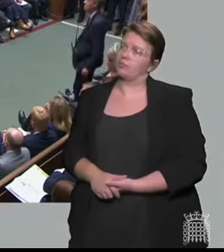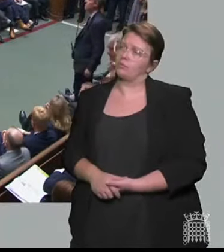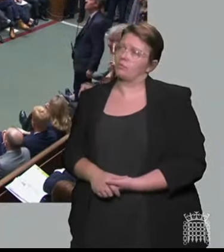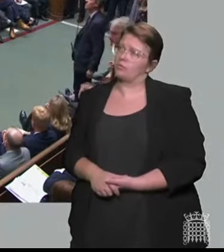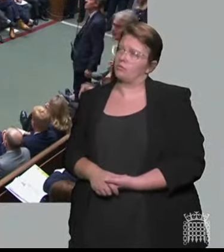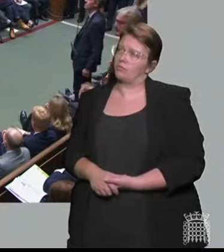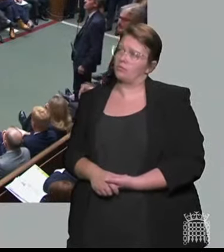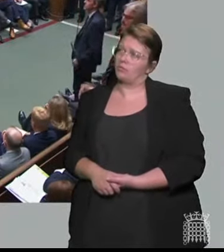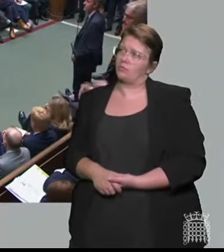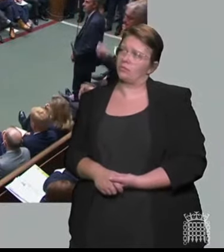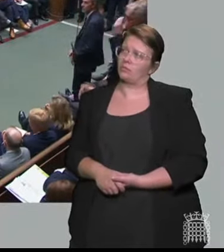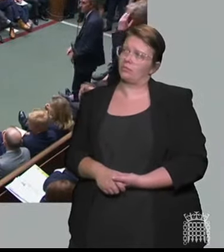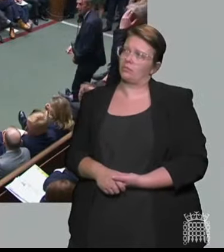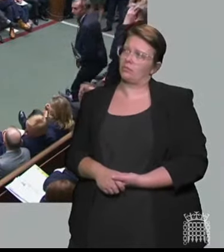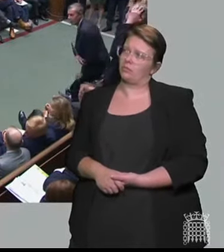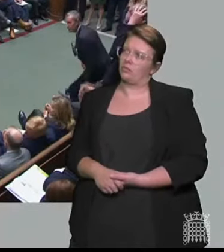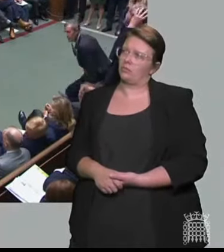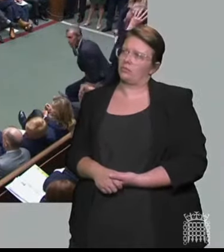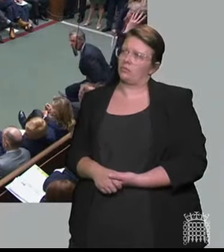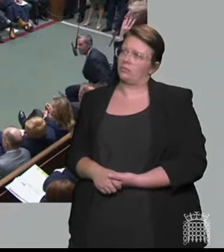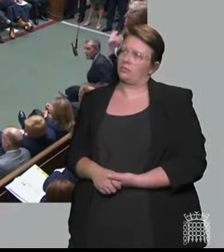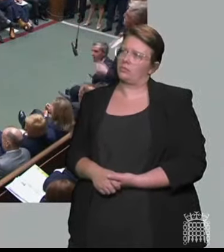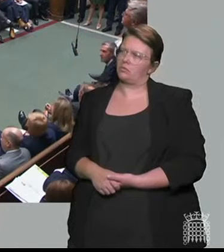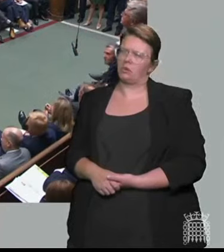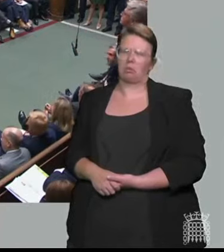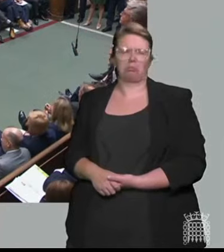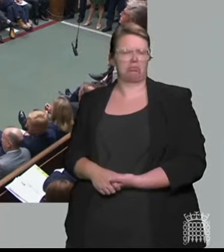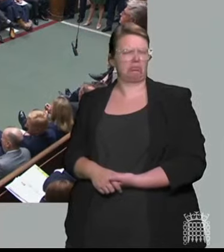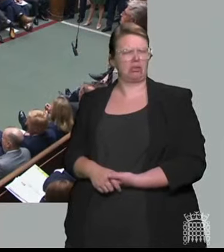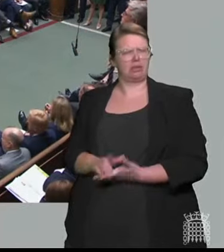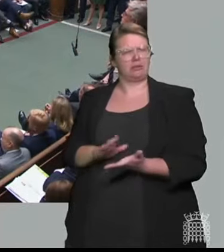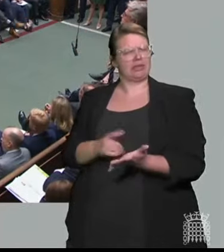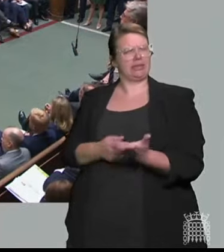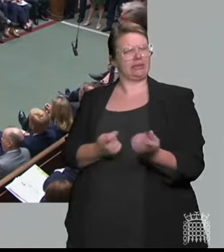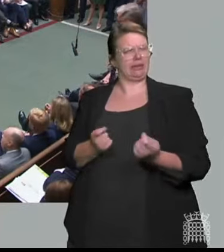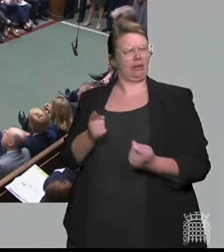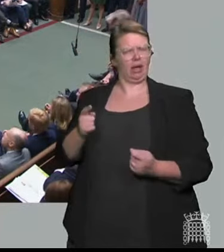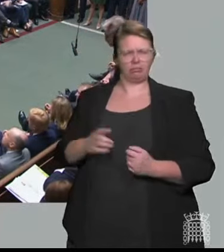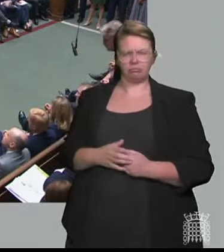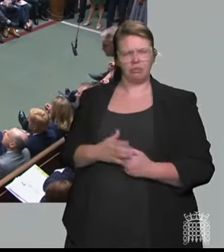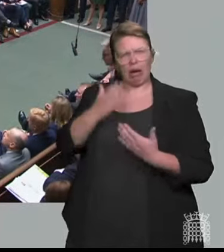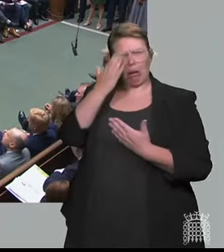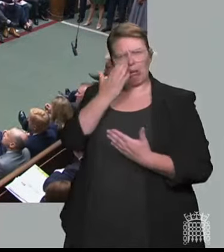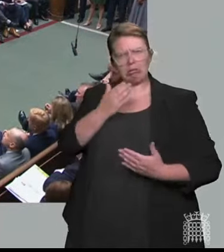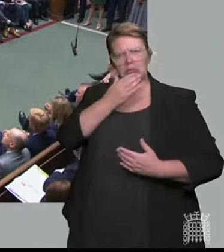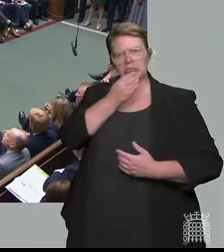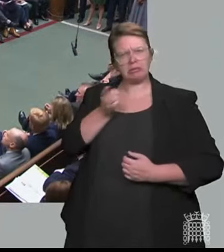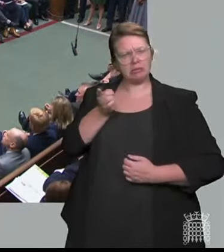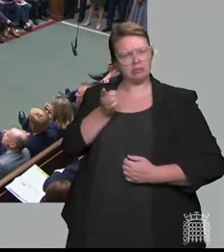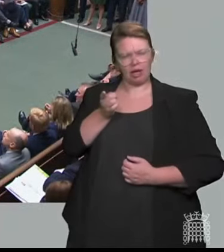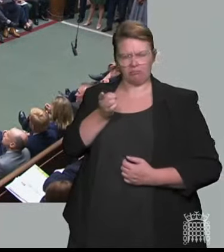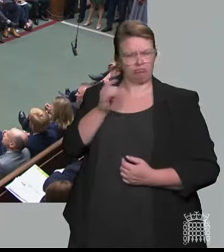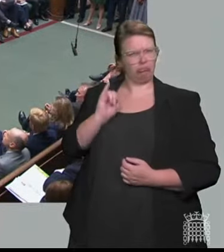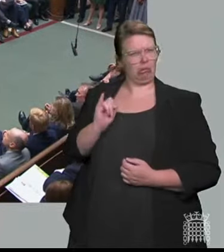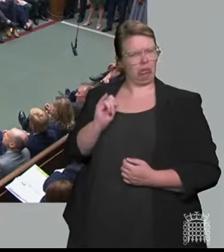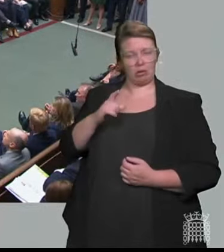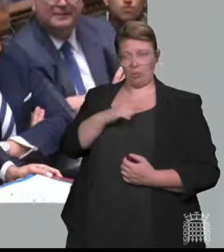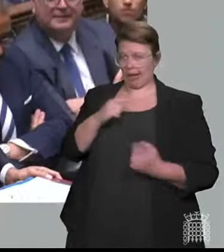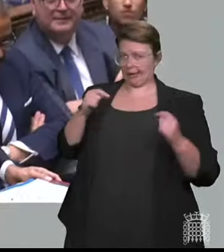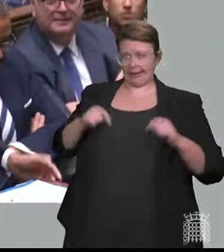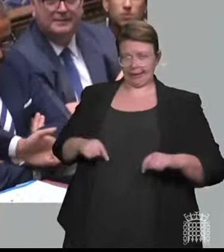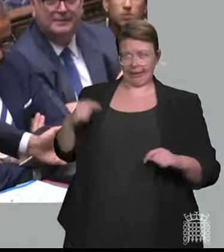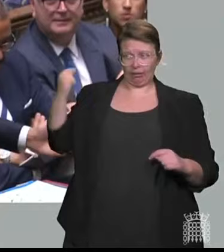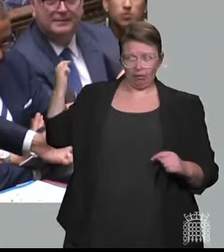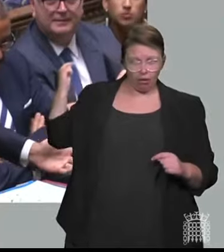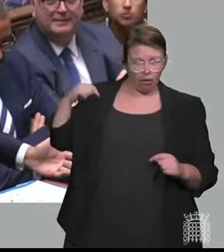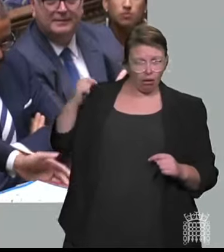Well, Mr. Speaker, I think what the honourable gentleman failed to point out is that the amount of times I've sat across the dispatches from him and his colleagues